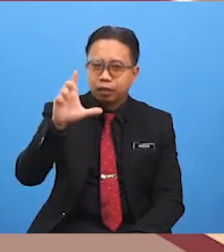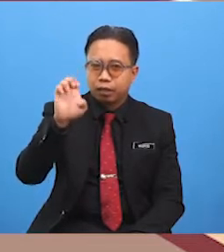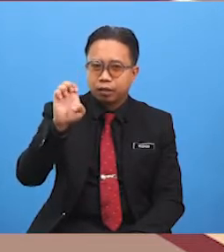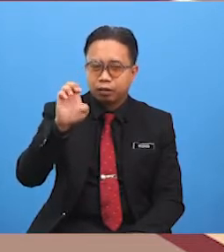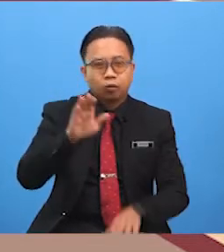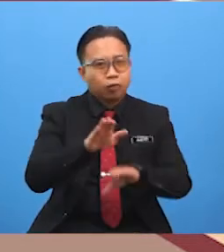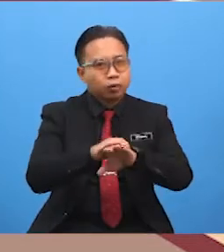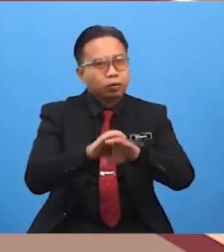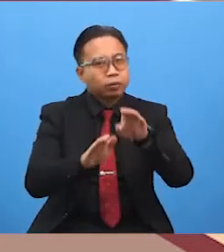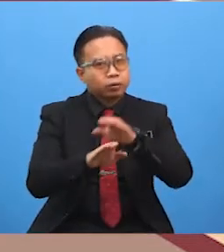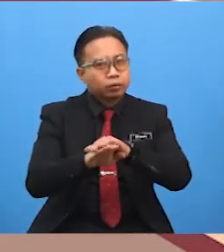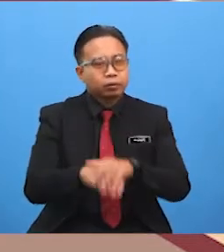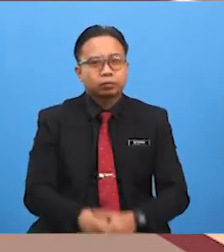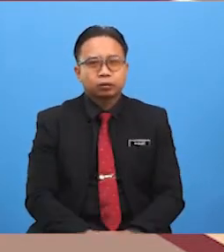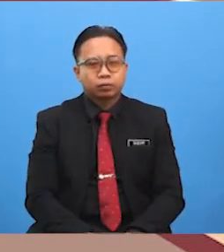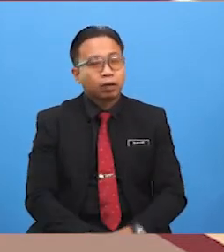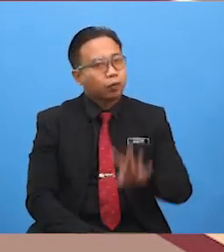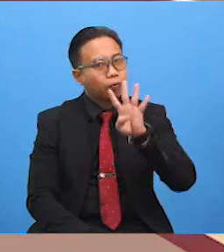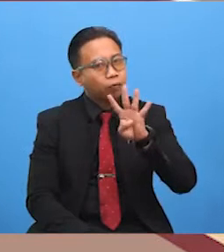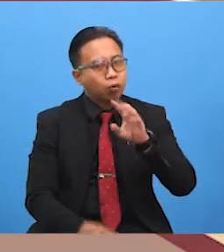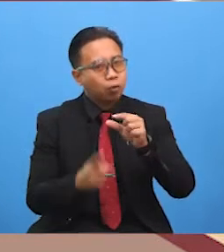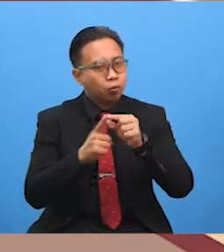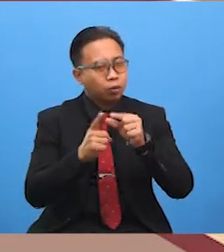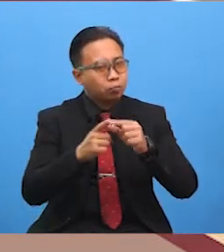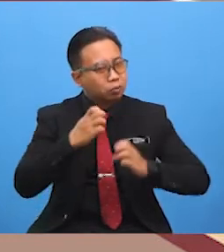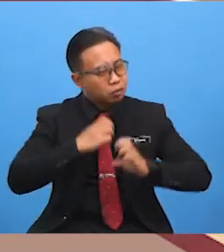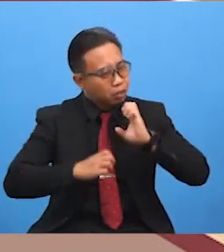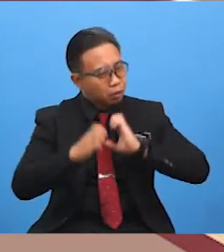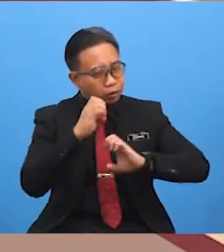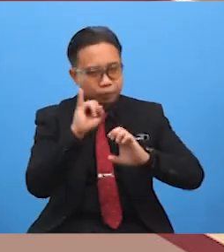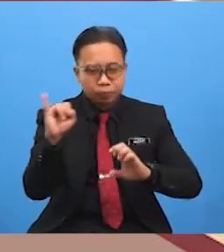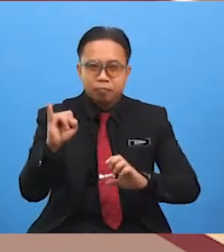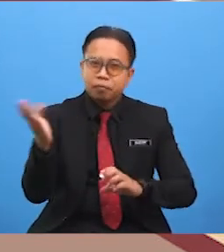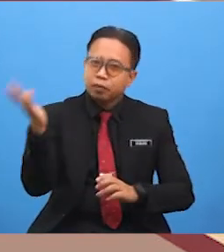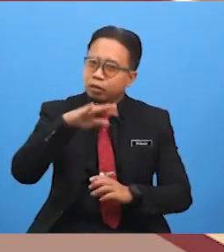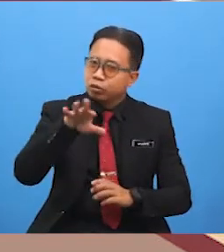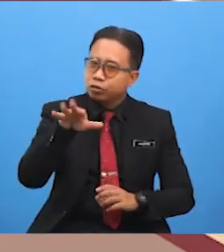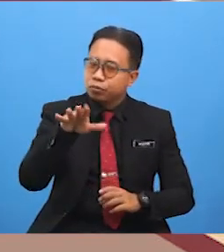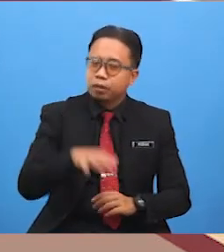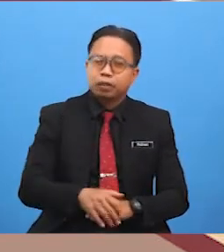C-O-M-F-O-R-T-A-B-L-E, comfortable. The fourth word is exciting. So let's spell